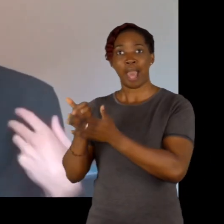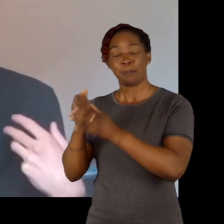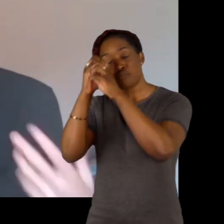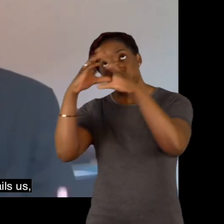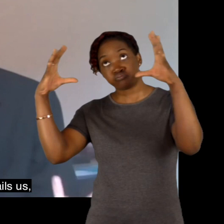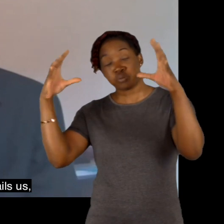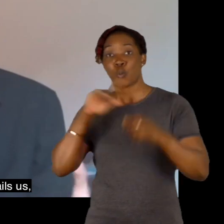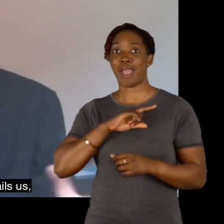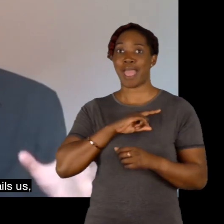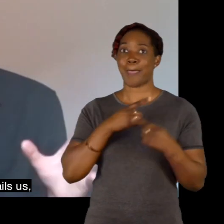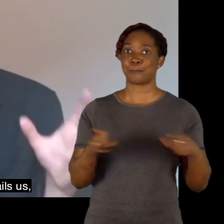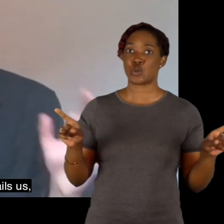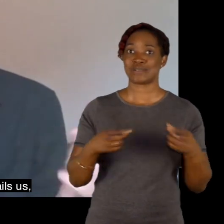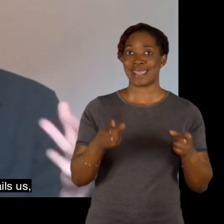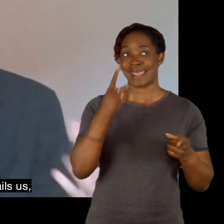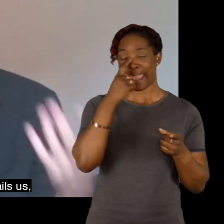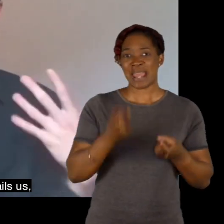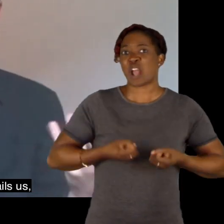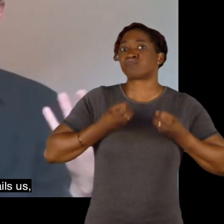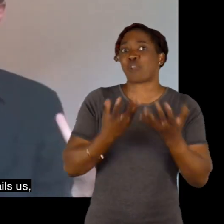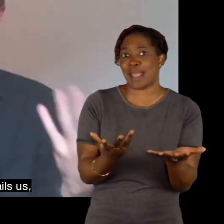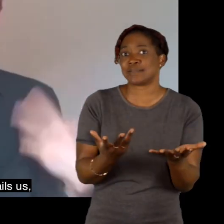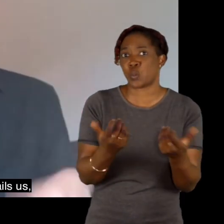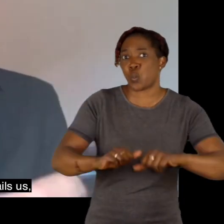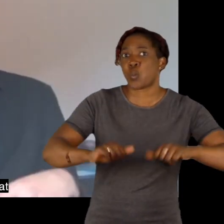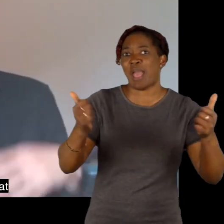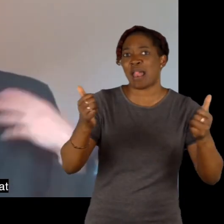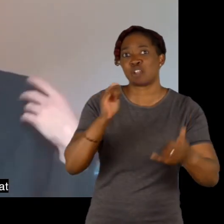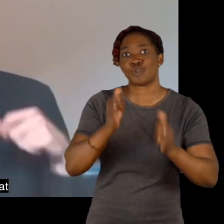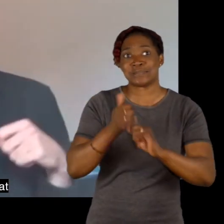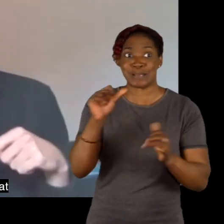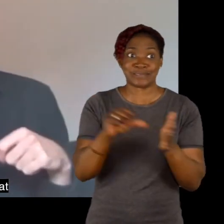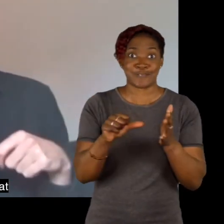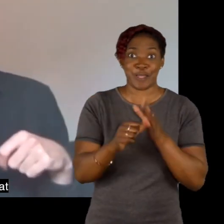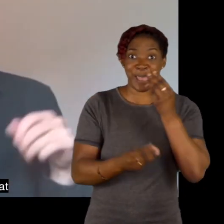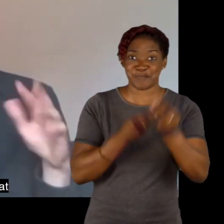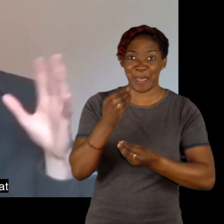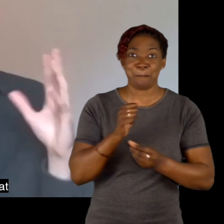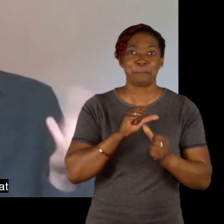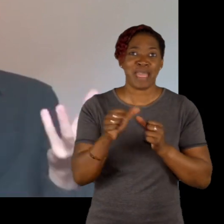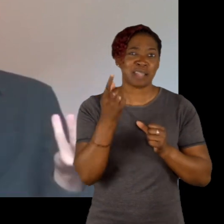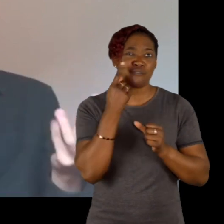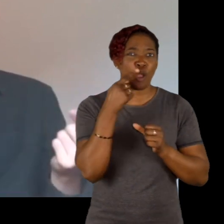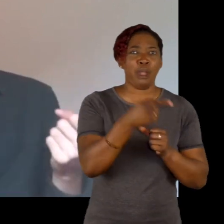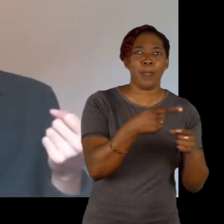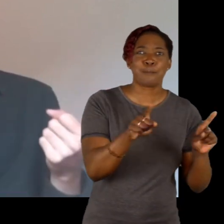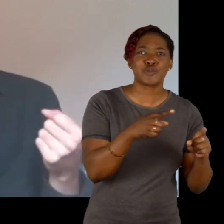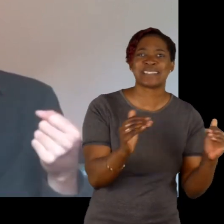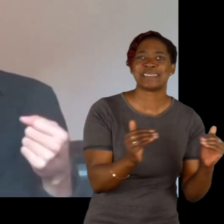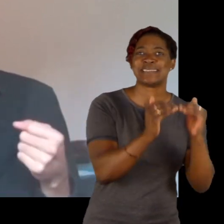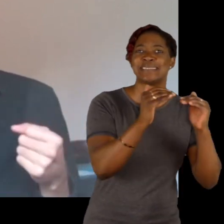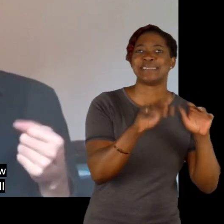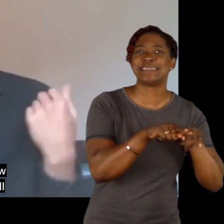for, because after all, music speaks where language fails us, and often it can be really difficult to explain exactly what it is you're looking